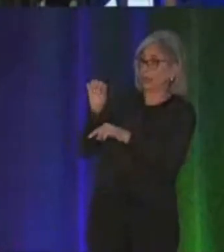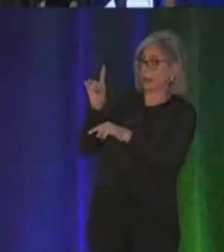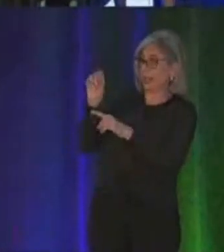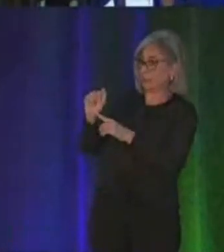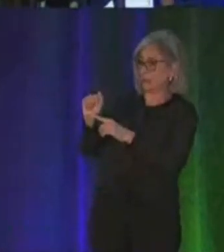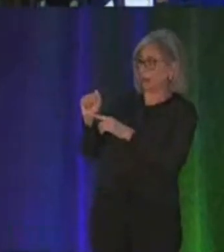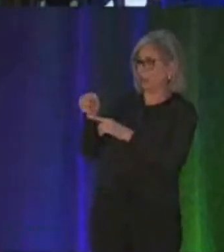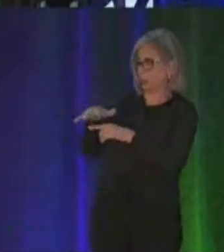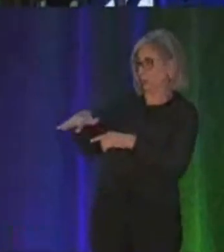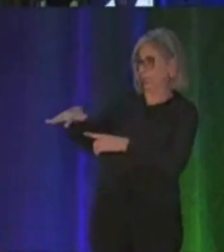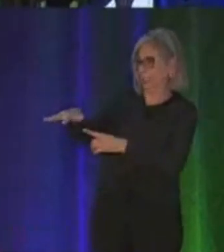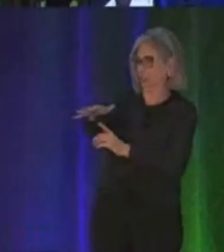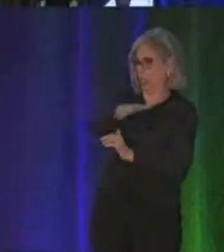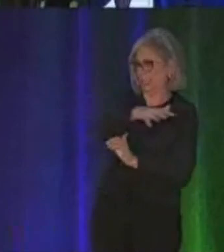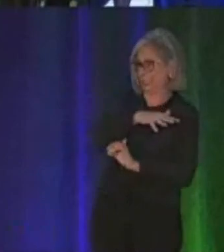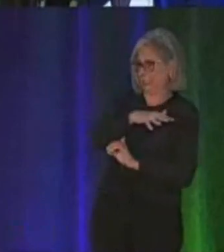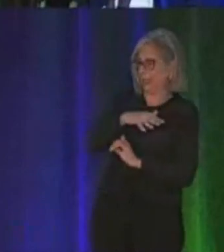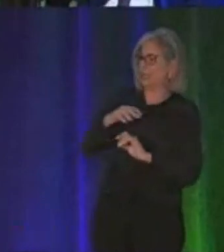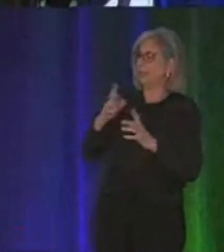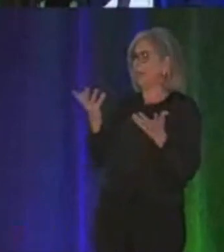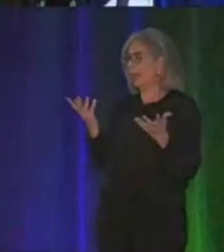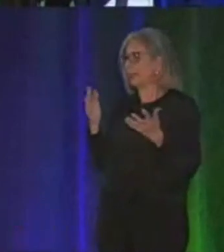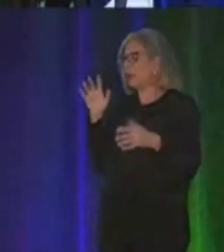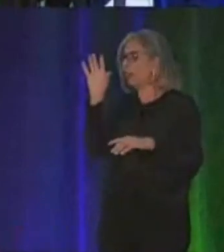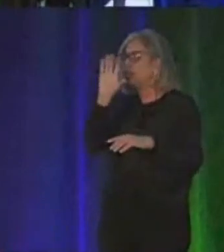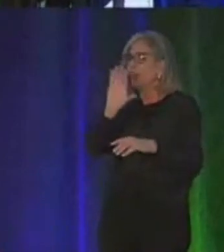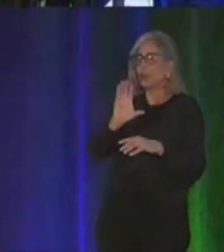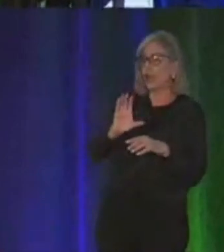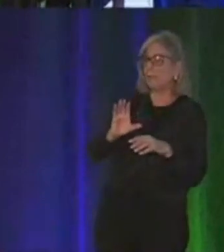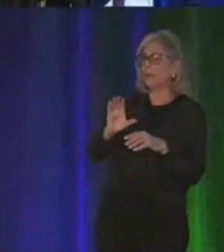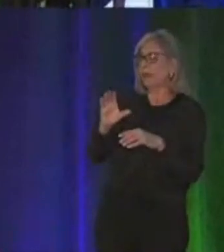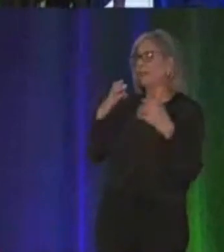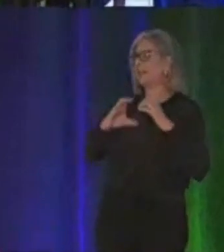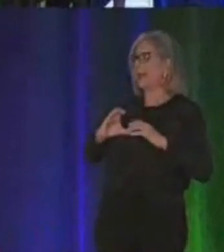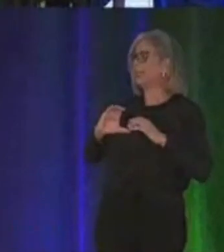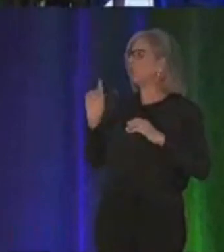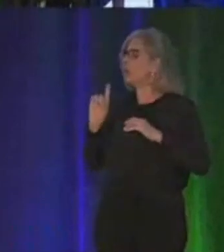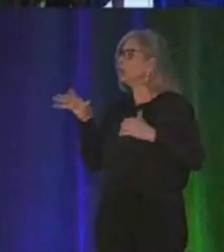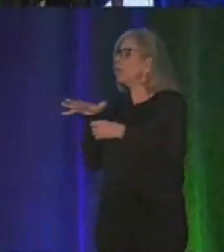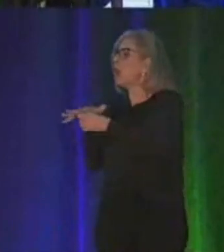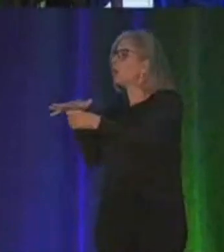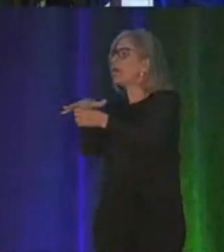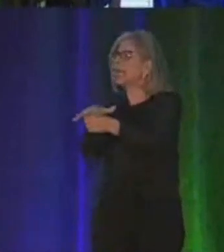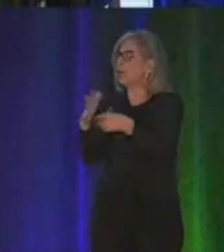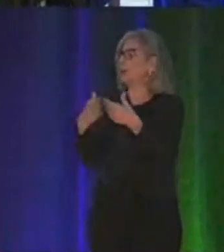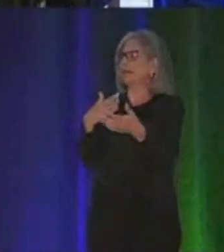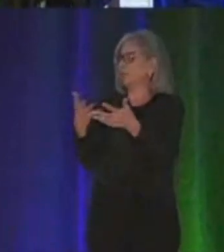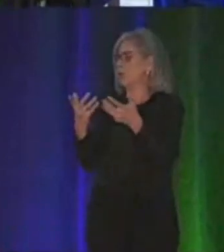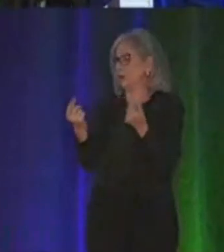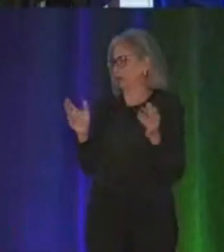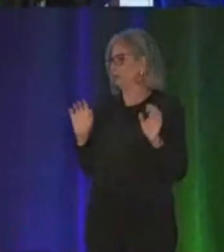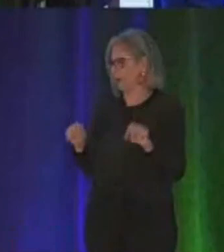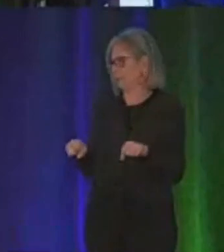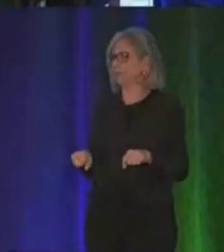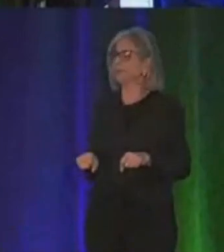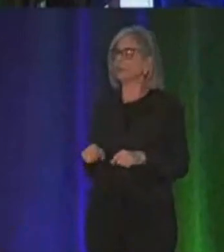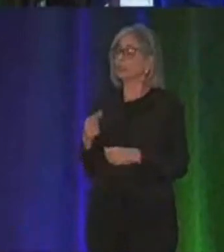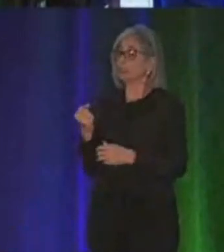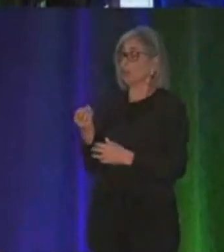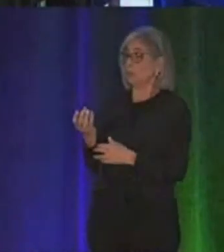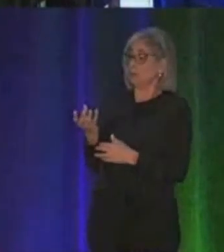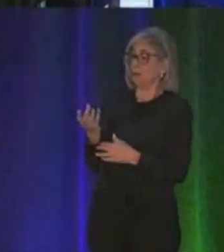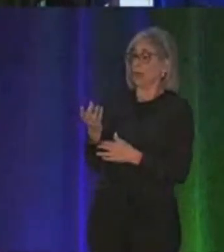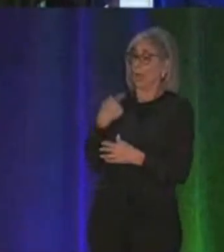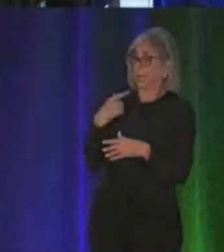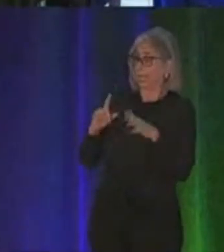region. So you can do things like look up the client's geography, like different things, whatever you want to do. And you